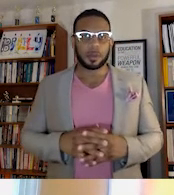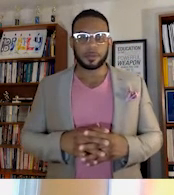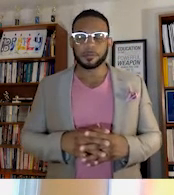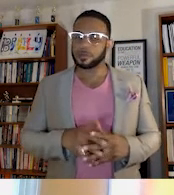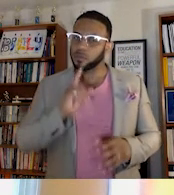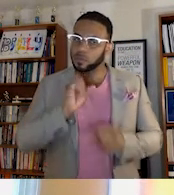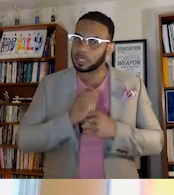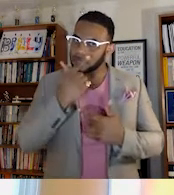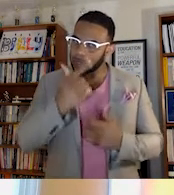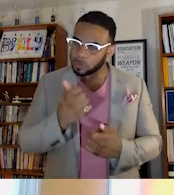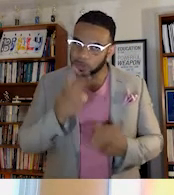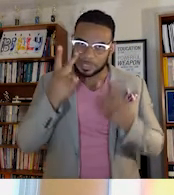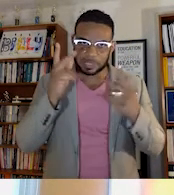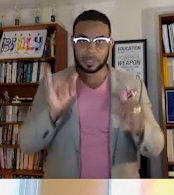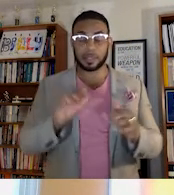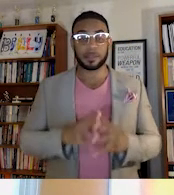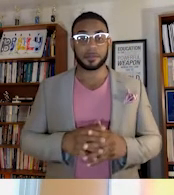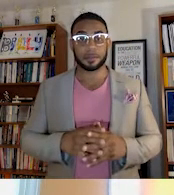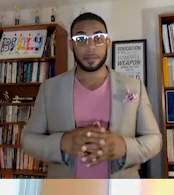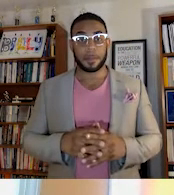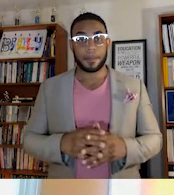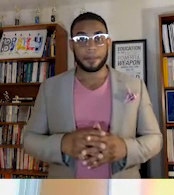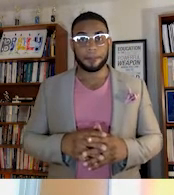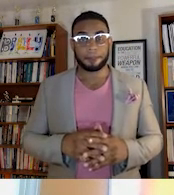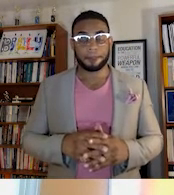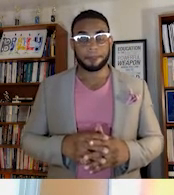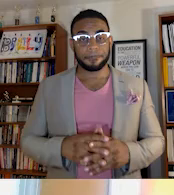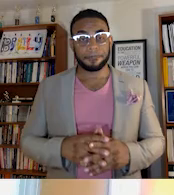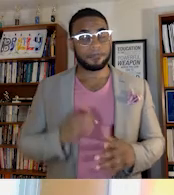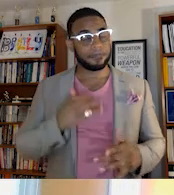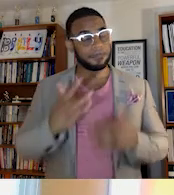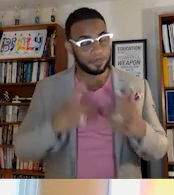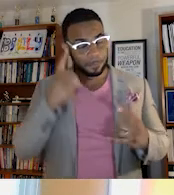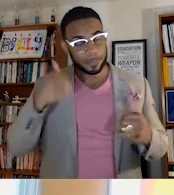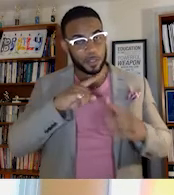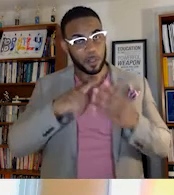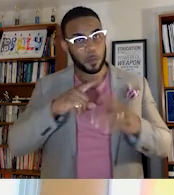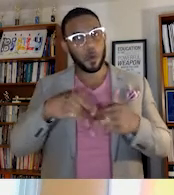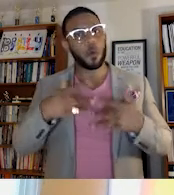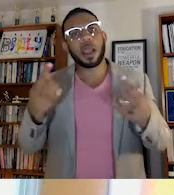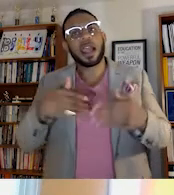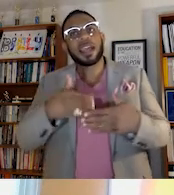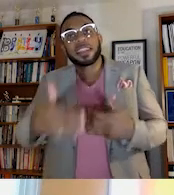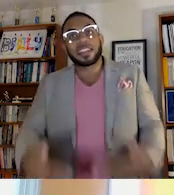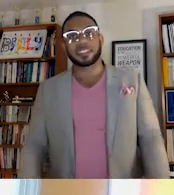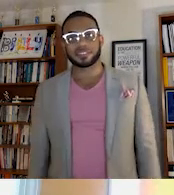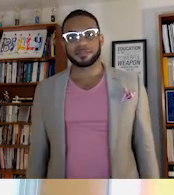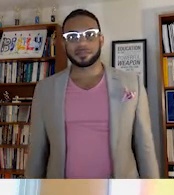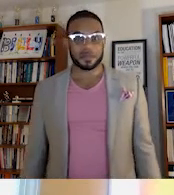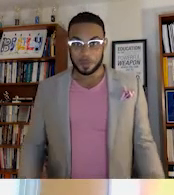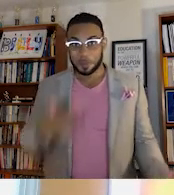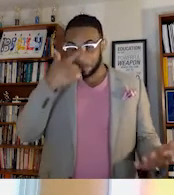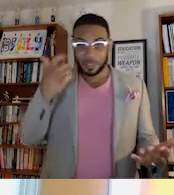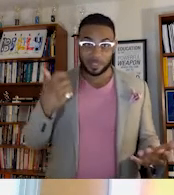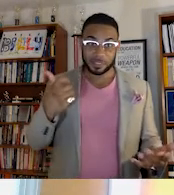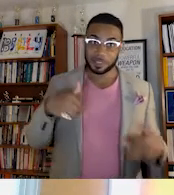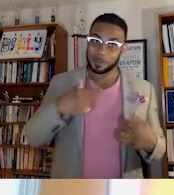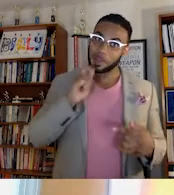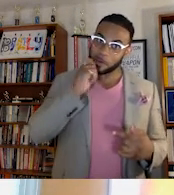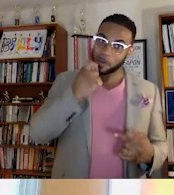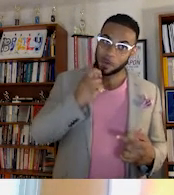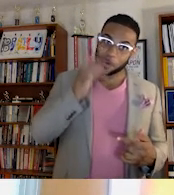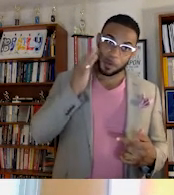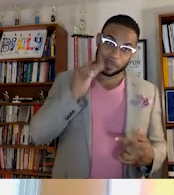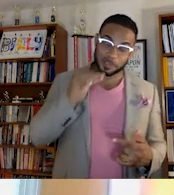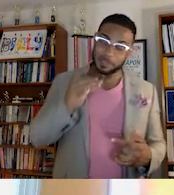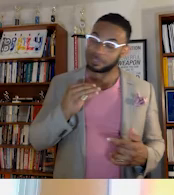been really interesting to see that. I'm excited for us to talk about what's next because it's been a cool